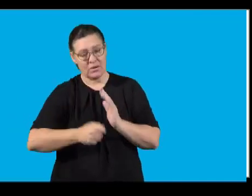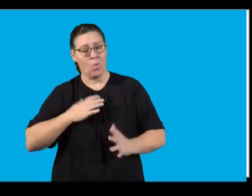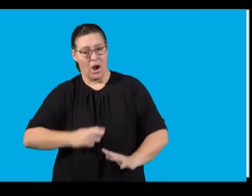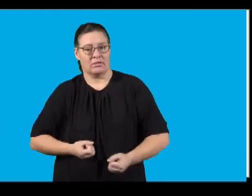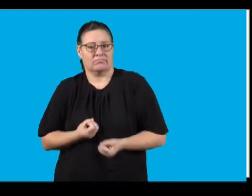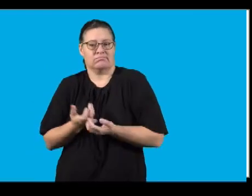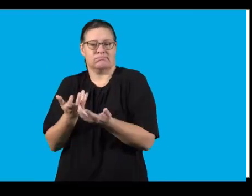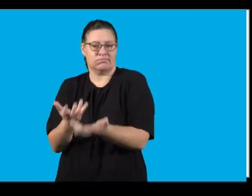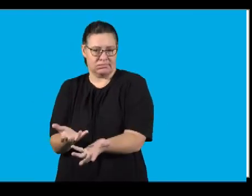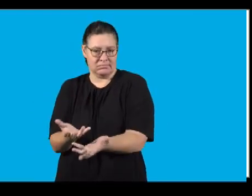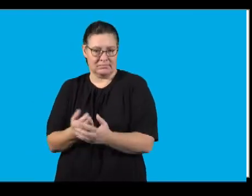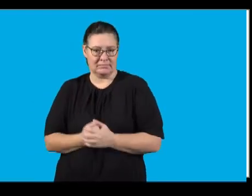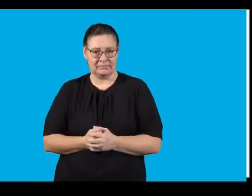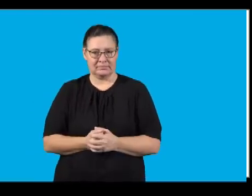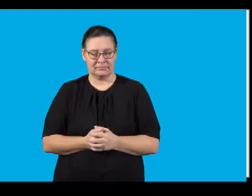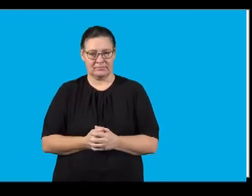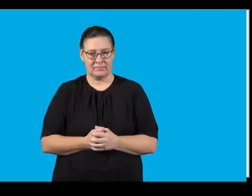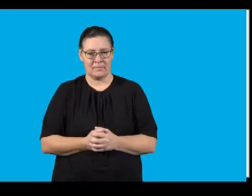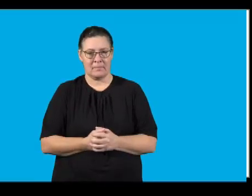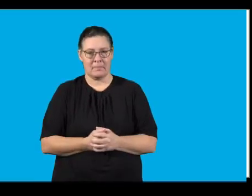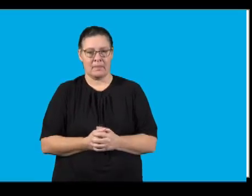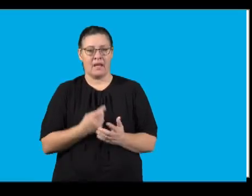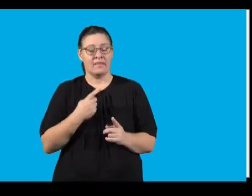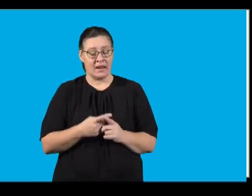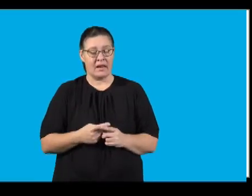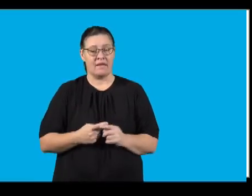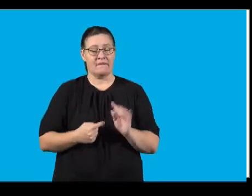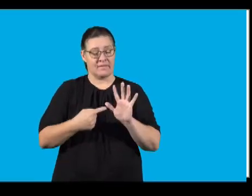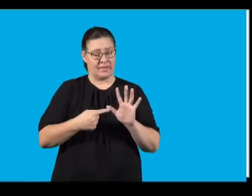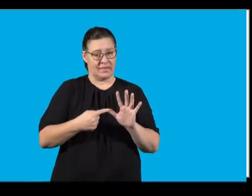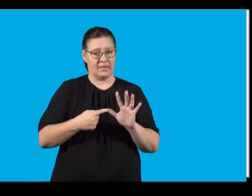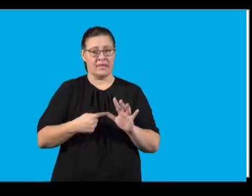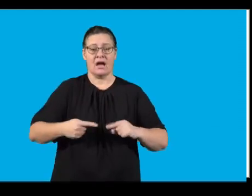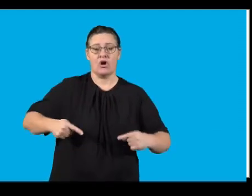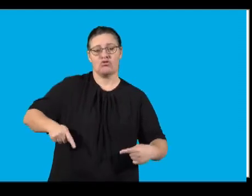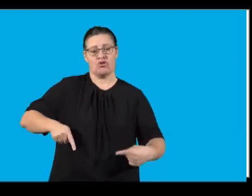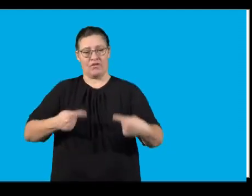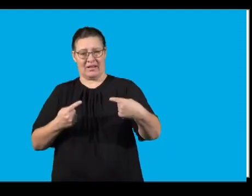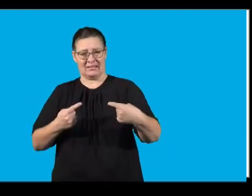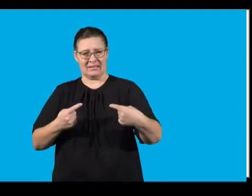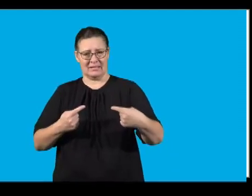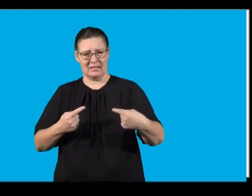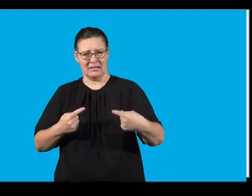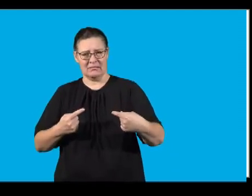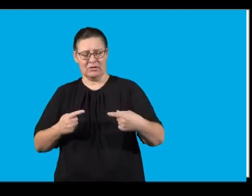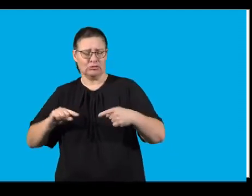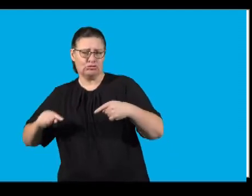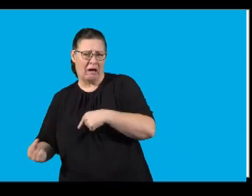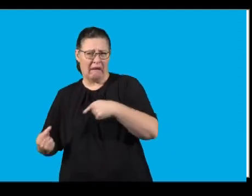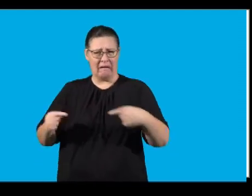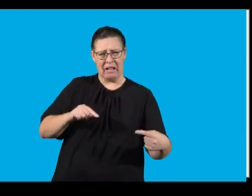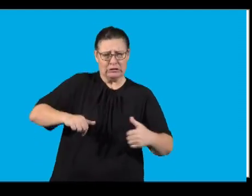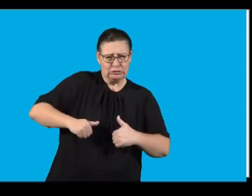trying to convey in the story to our reader audience. The conflict, the central struggle, all right,